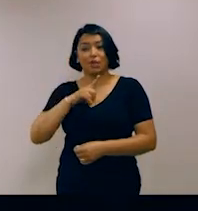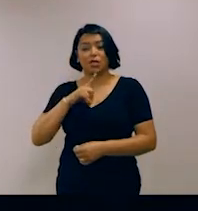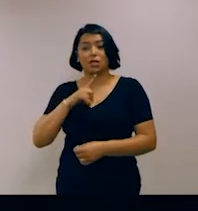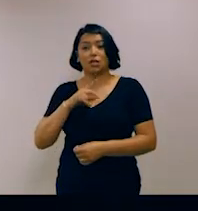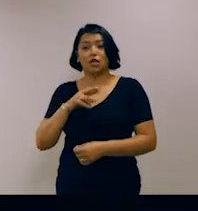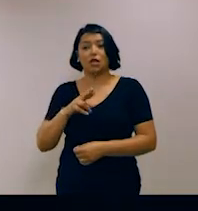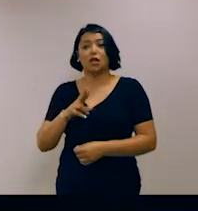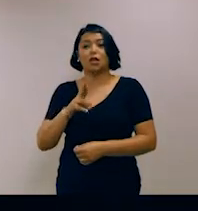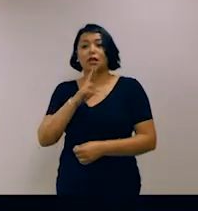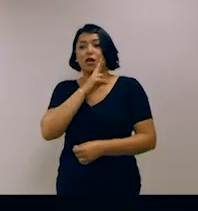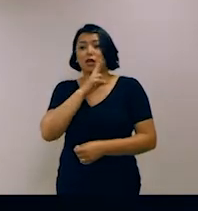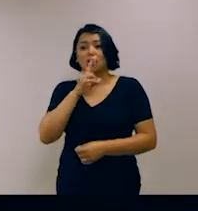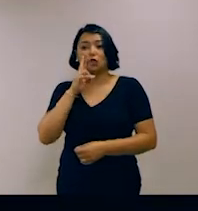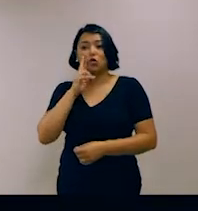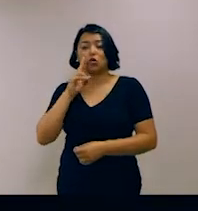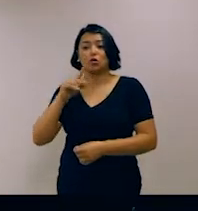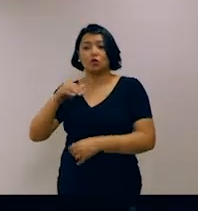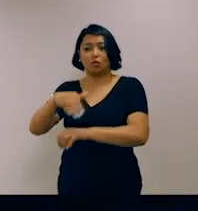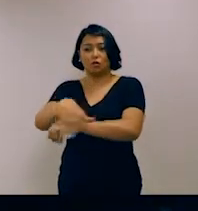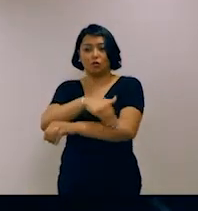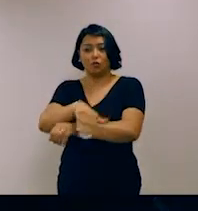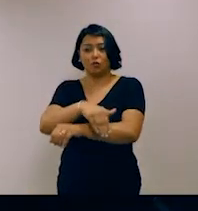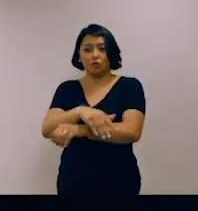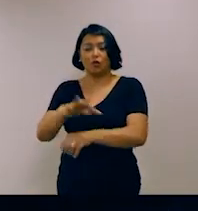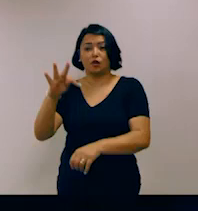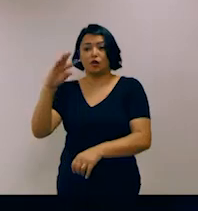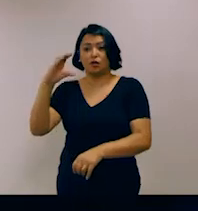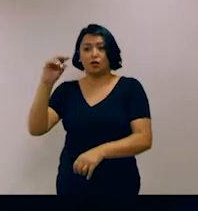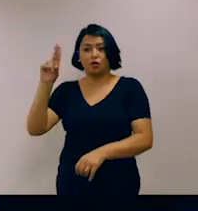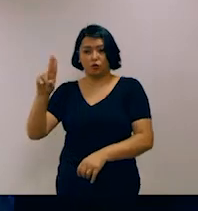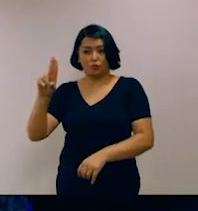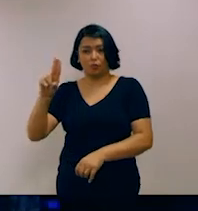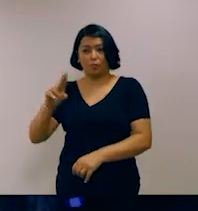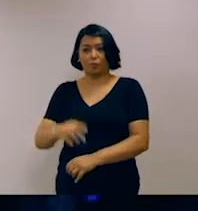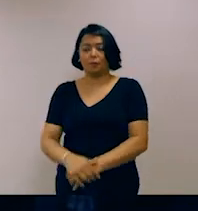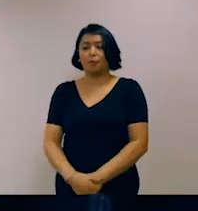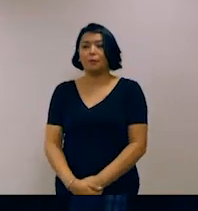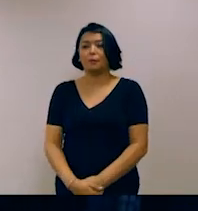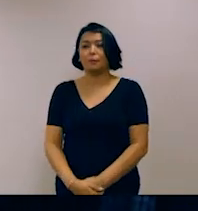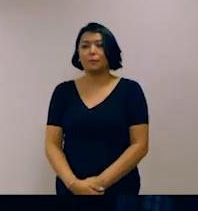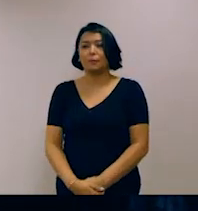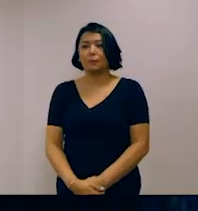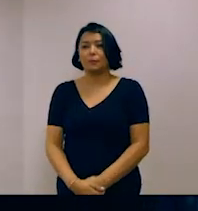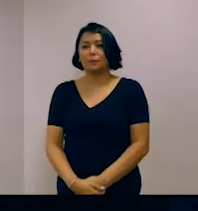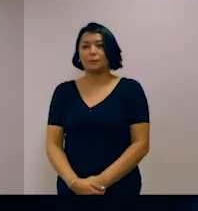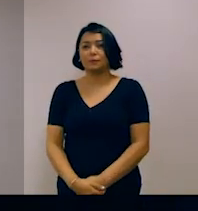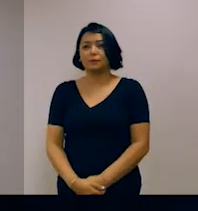we're going to have food trucks here at the main entrance of the Court of Accounts. Thank you.